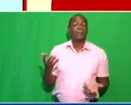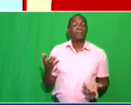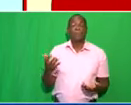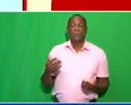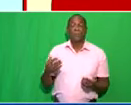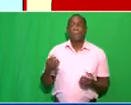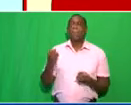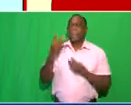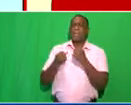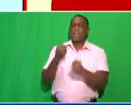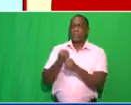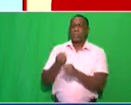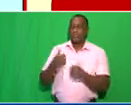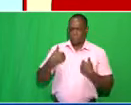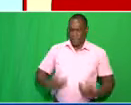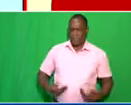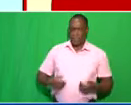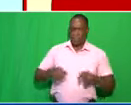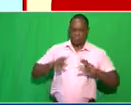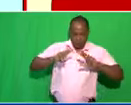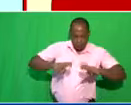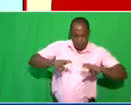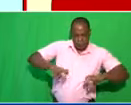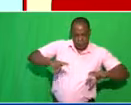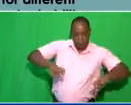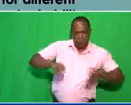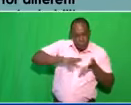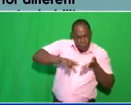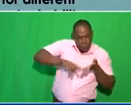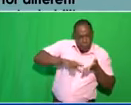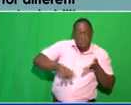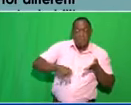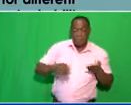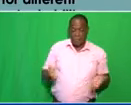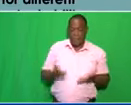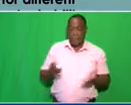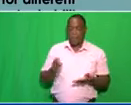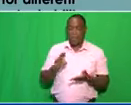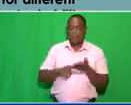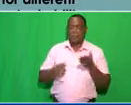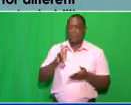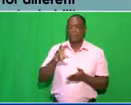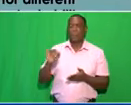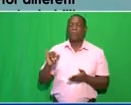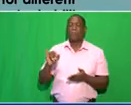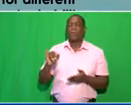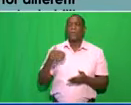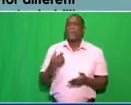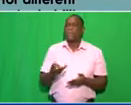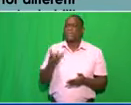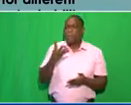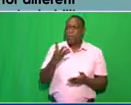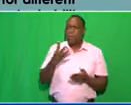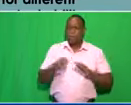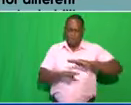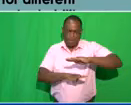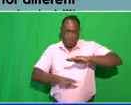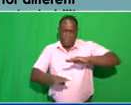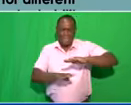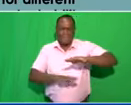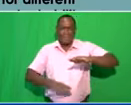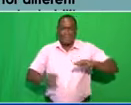many years ago as well here at UWE on it. And four basic conceptions emerge that I want us to look at very